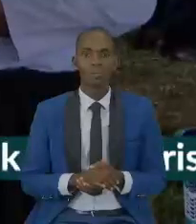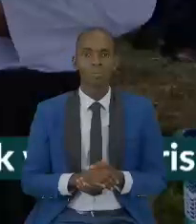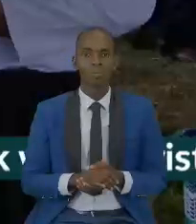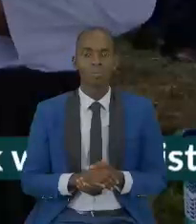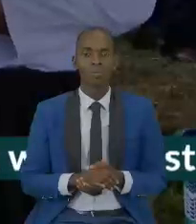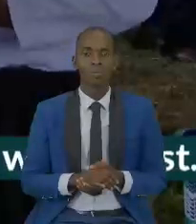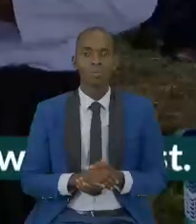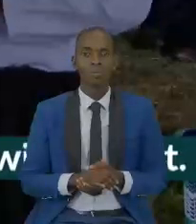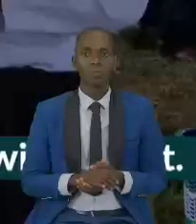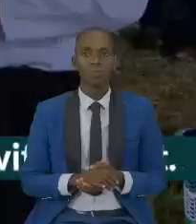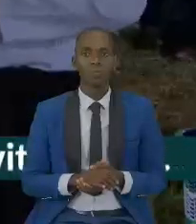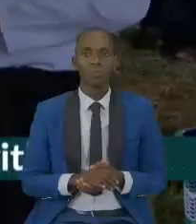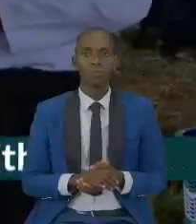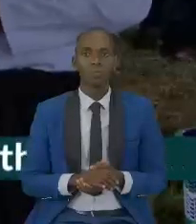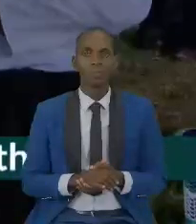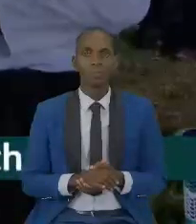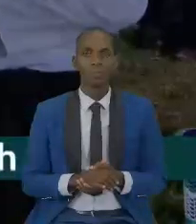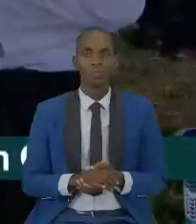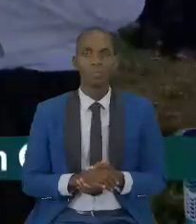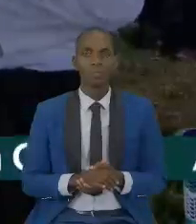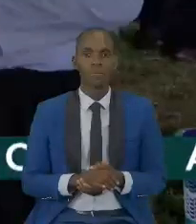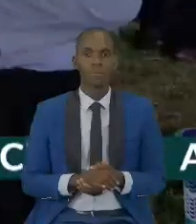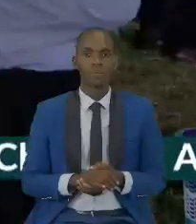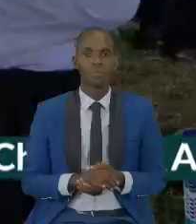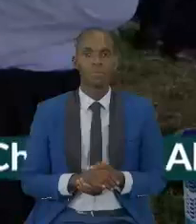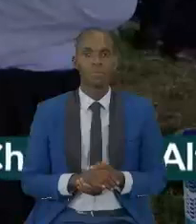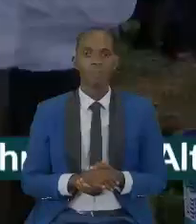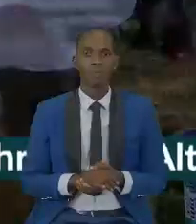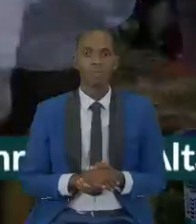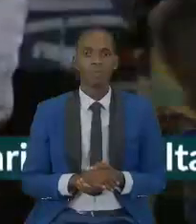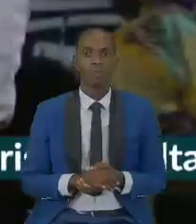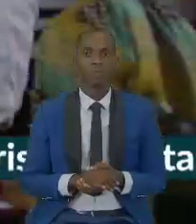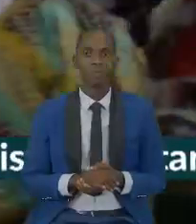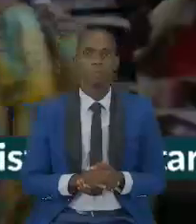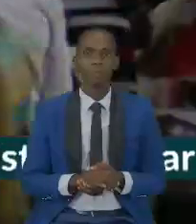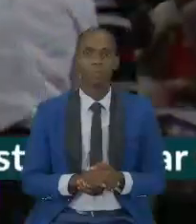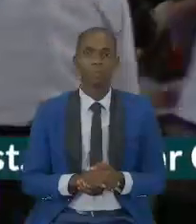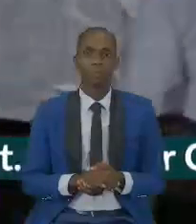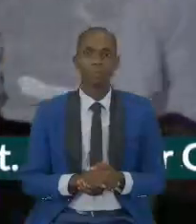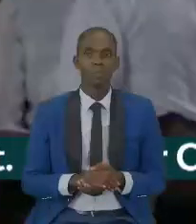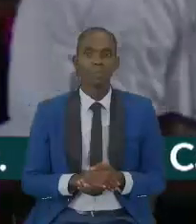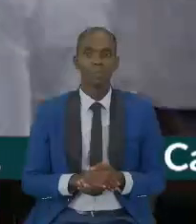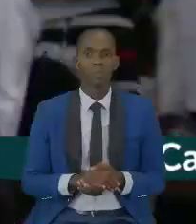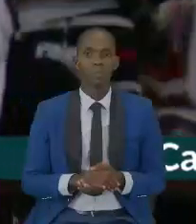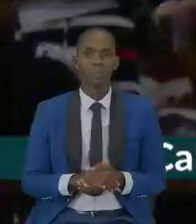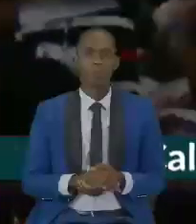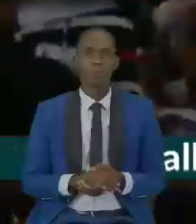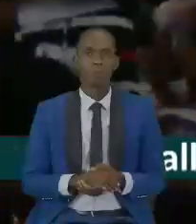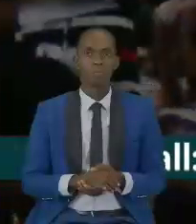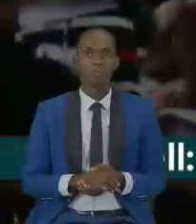hand. Right at the middle, if you are true. Brother, are you waving your hand